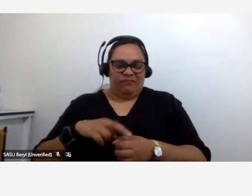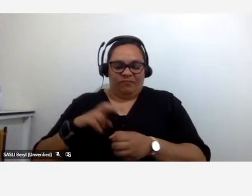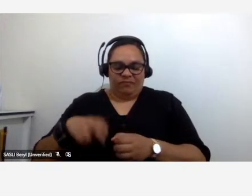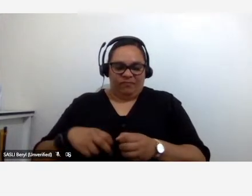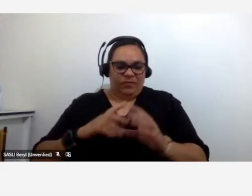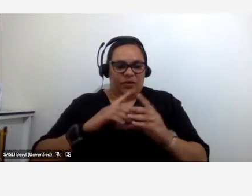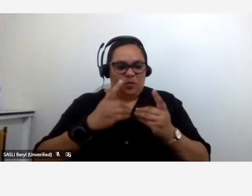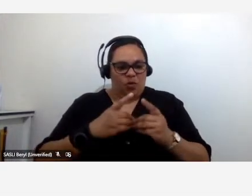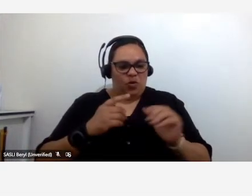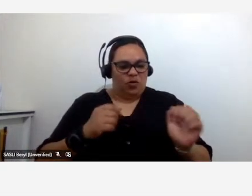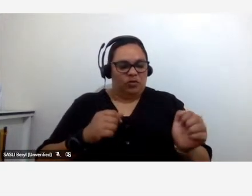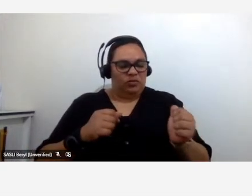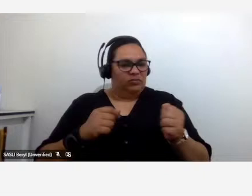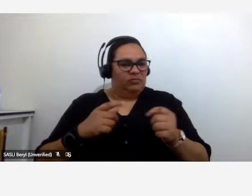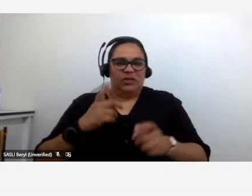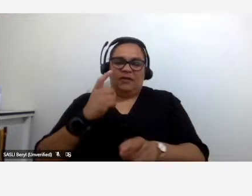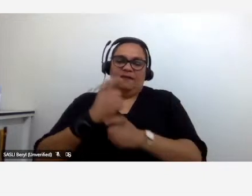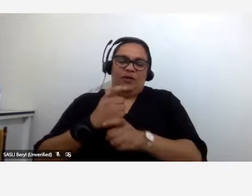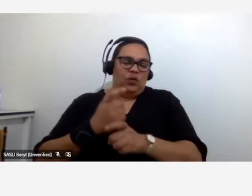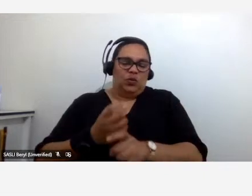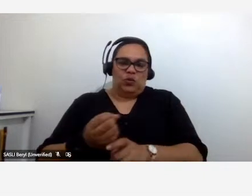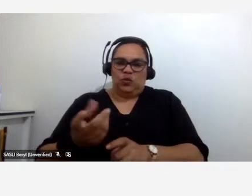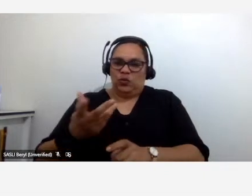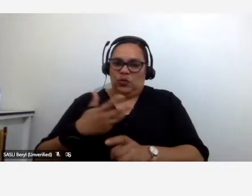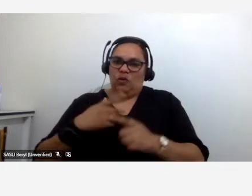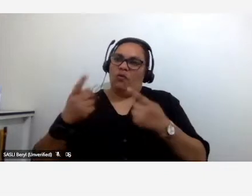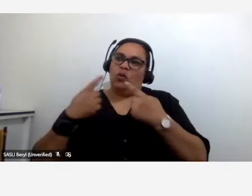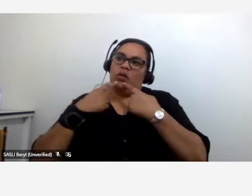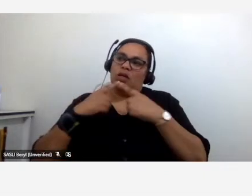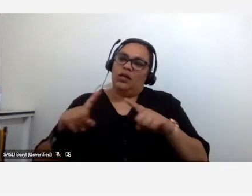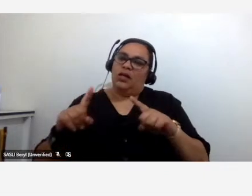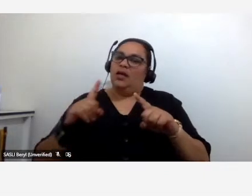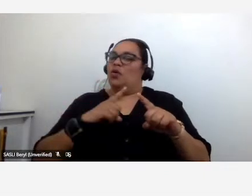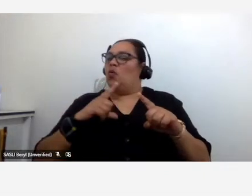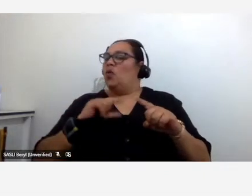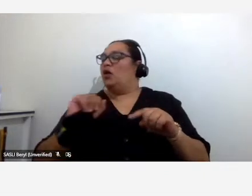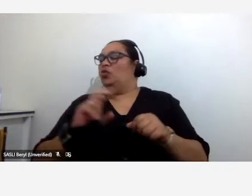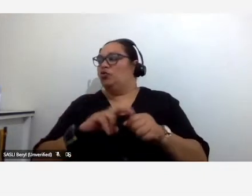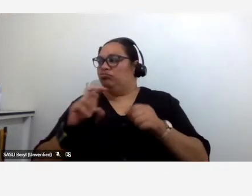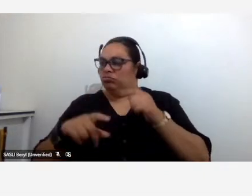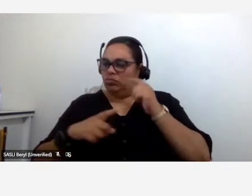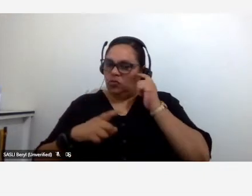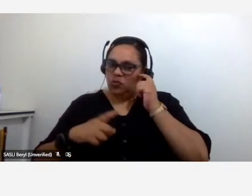and to a point of refusing to declare the basis for their departure?